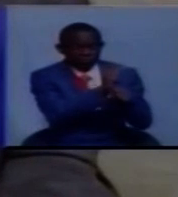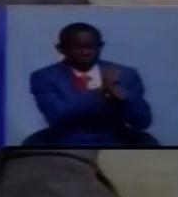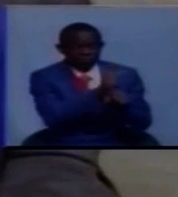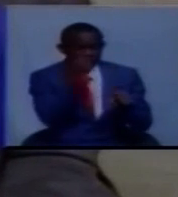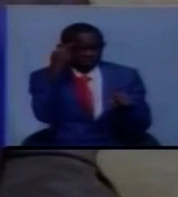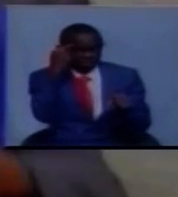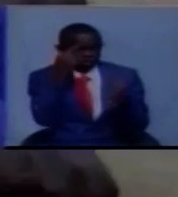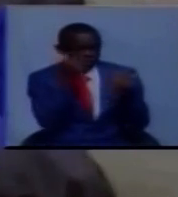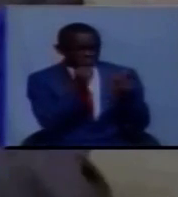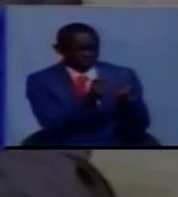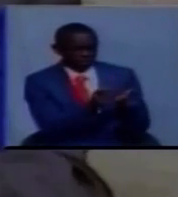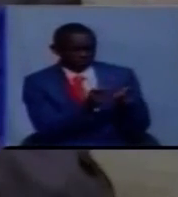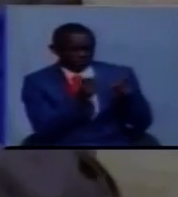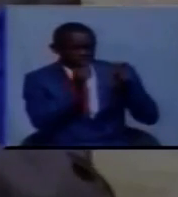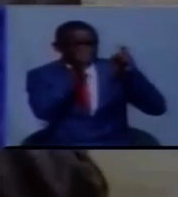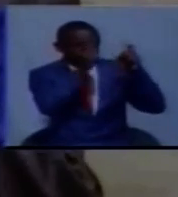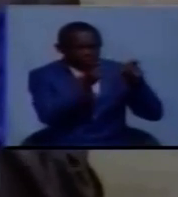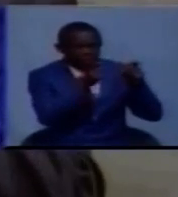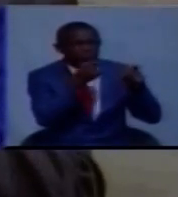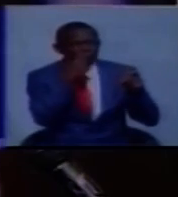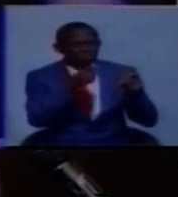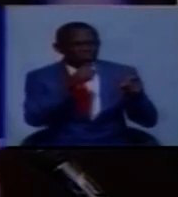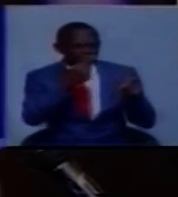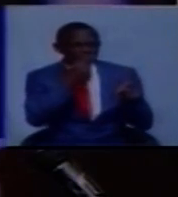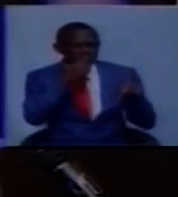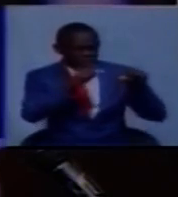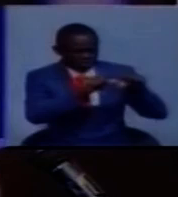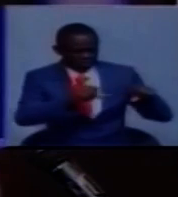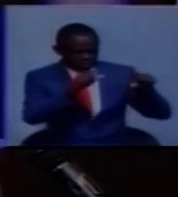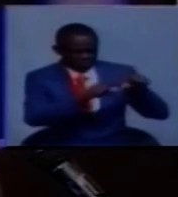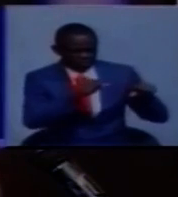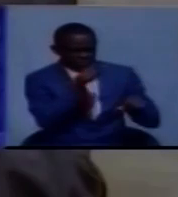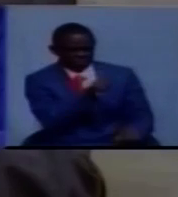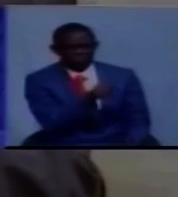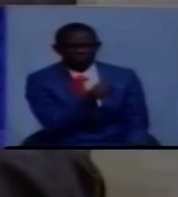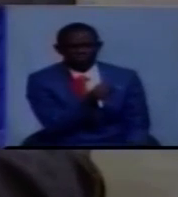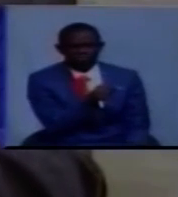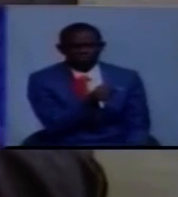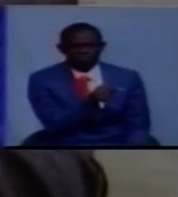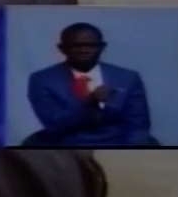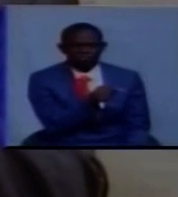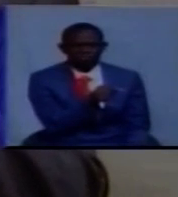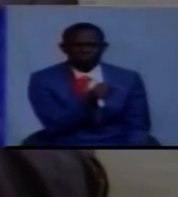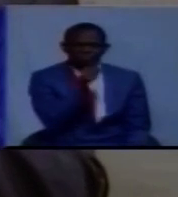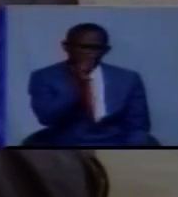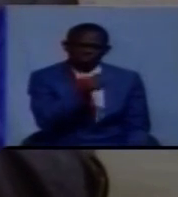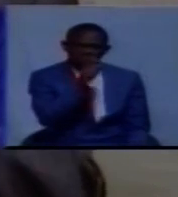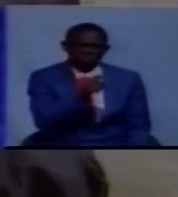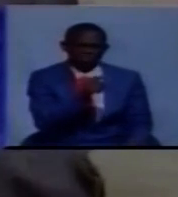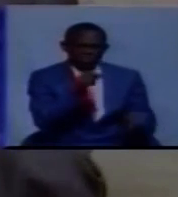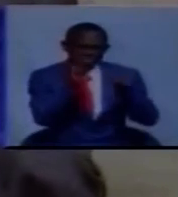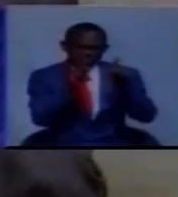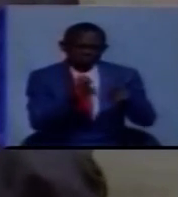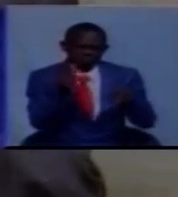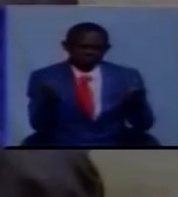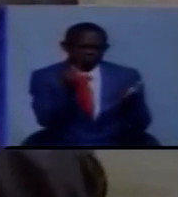is employed. There should be a need to employ somebody, or else it causes all these inefficiencies. There is